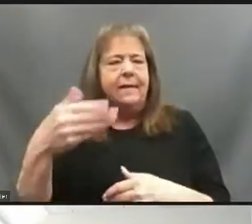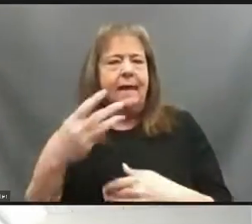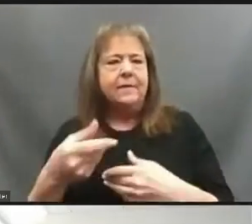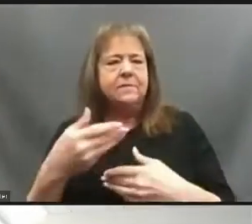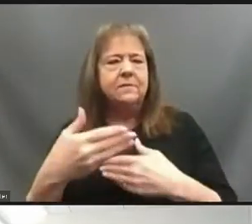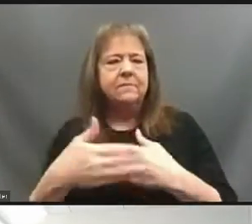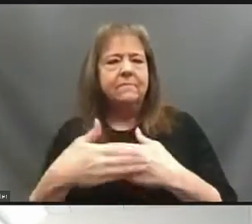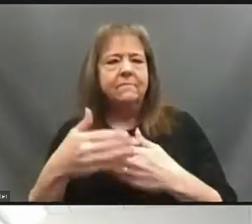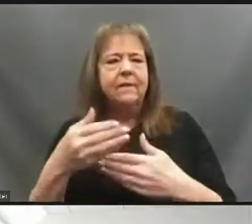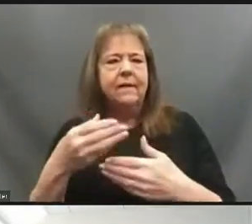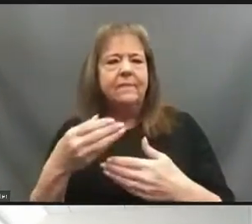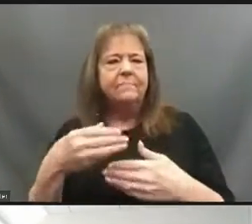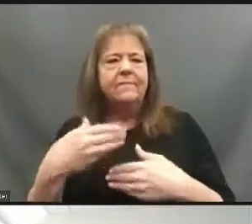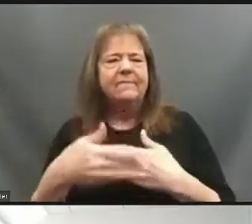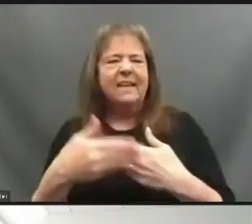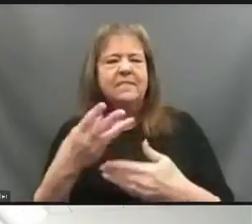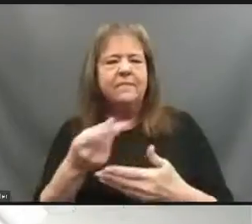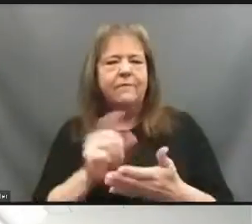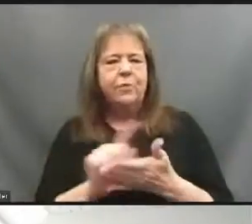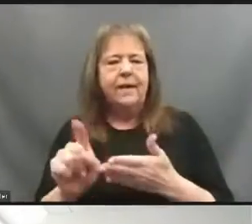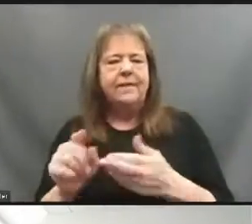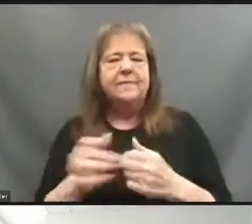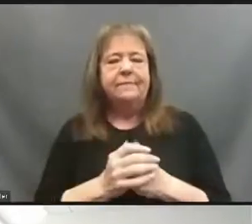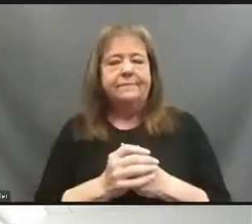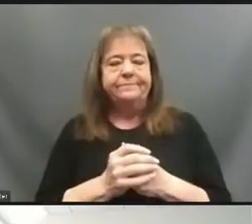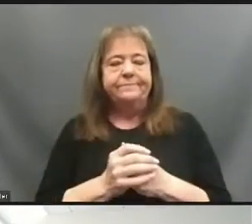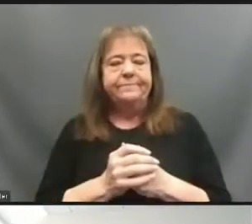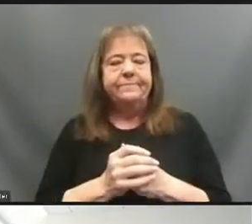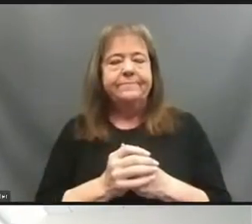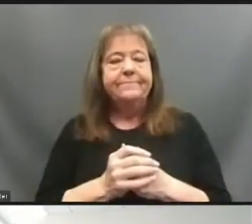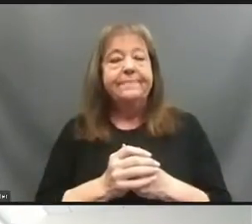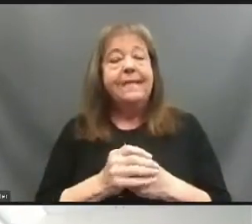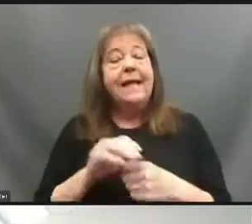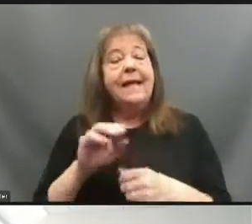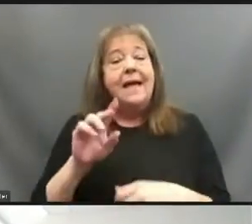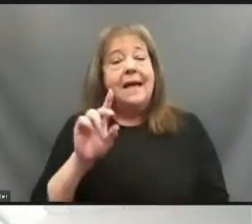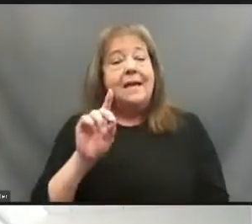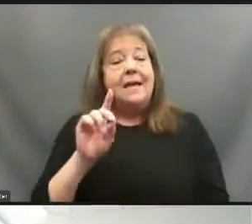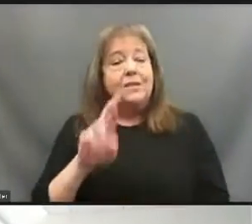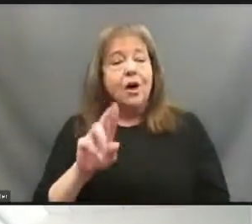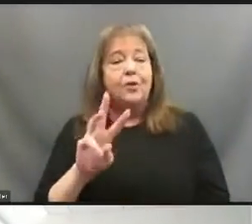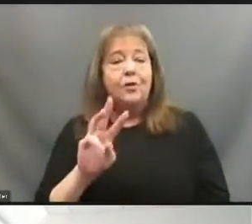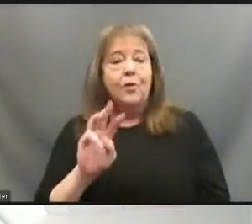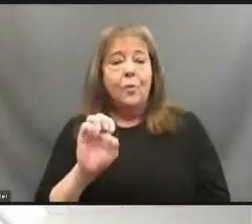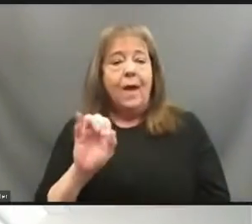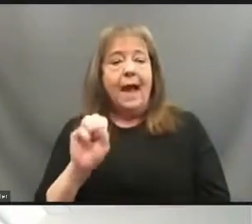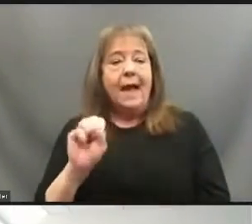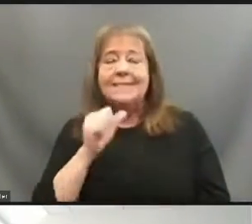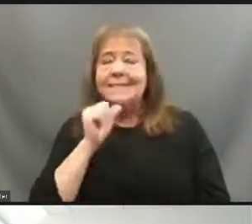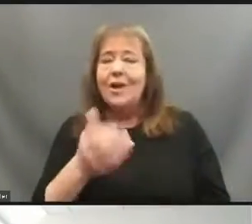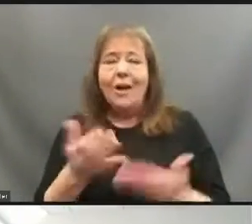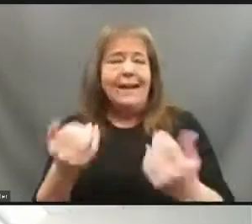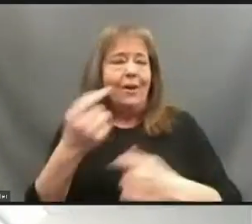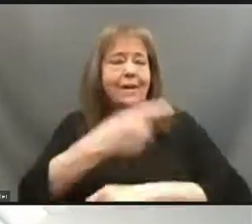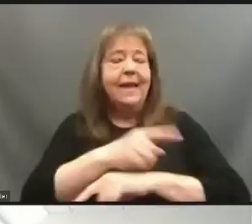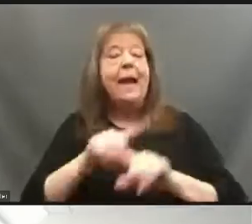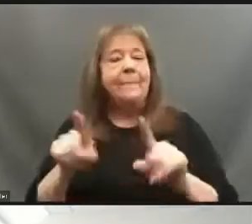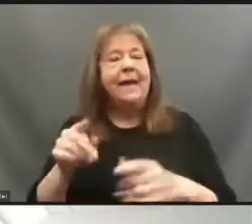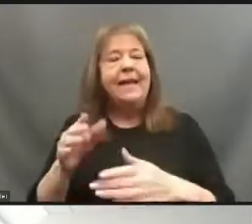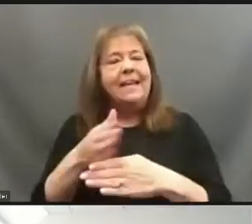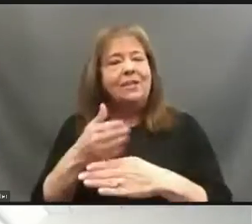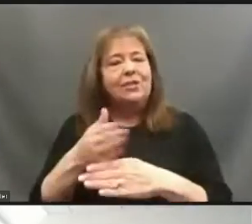on that information about vaccines. I believe Dr. Weiss is not here today, and he was kind enough to share some of the numbers